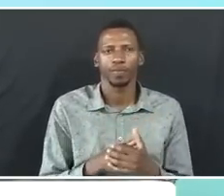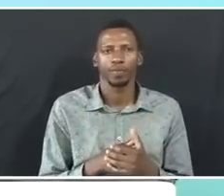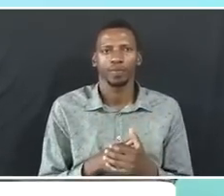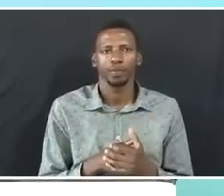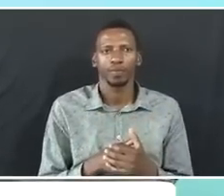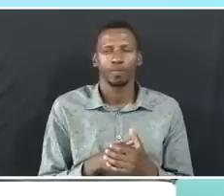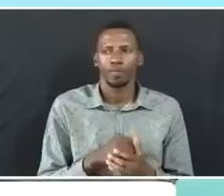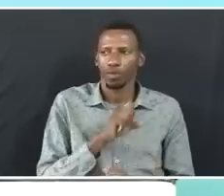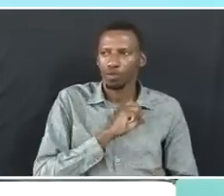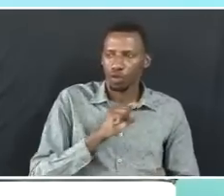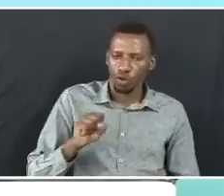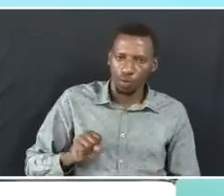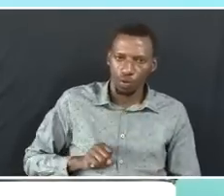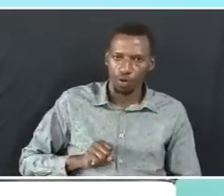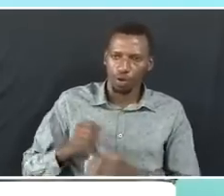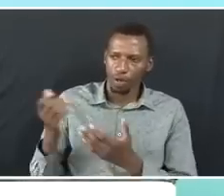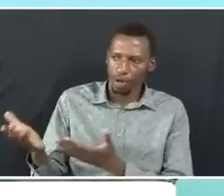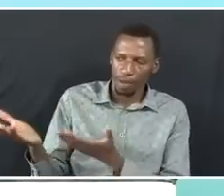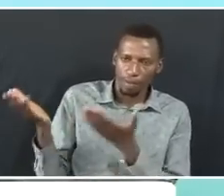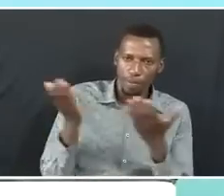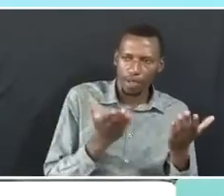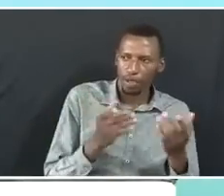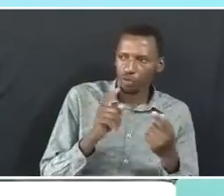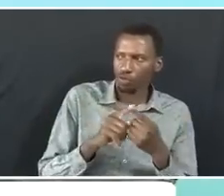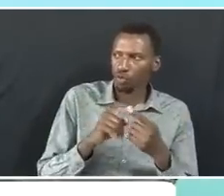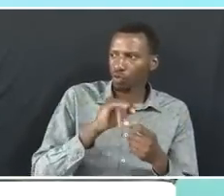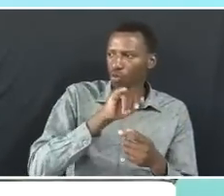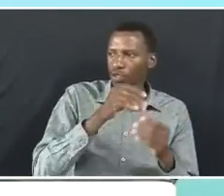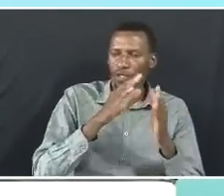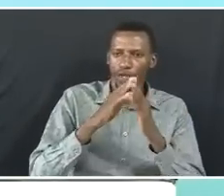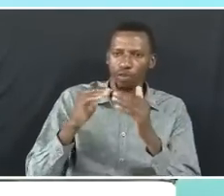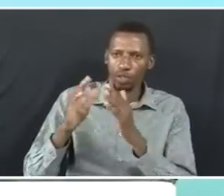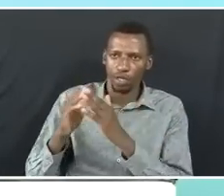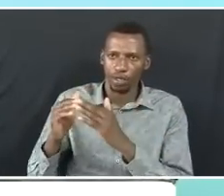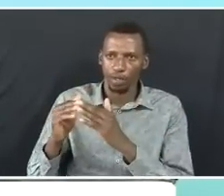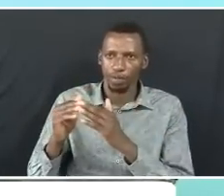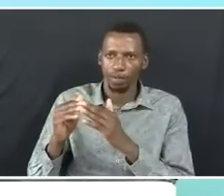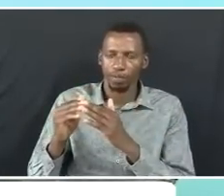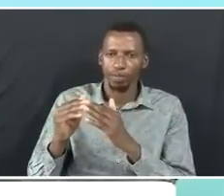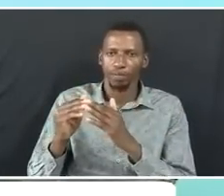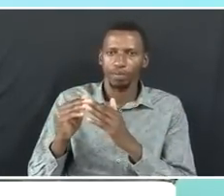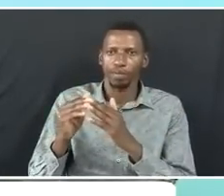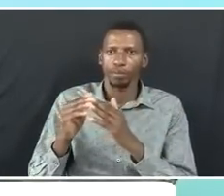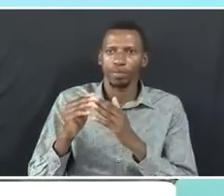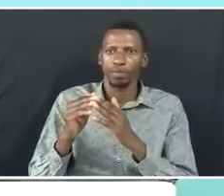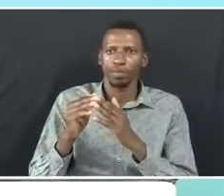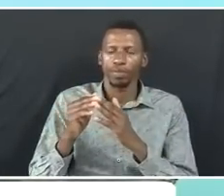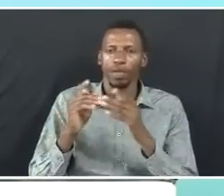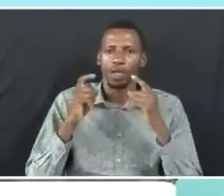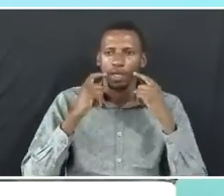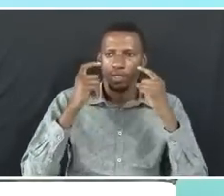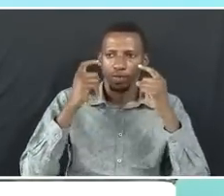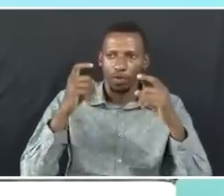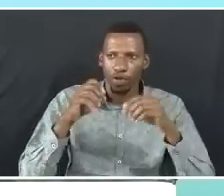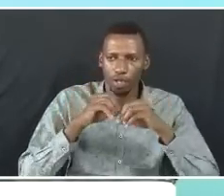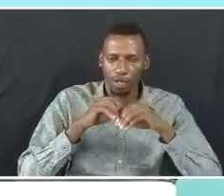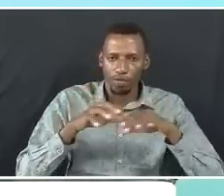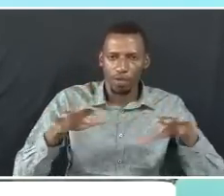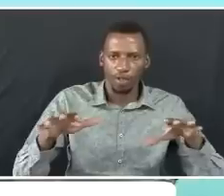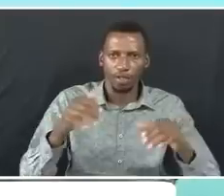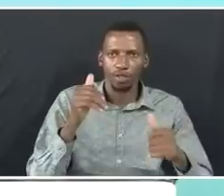He brought to Jerusalem the leaven of the evil influences which